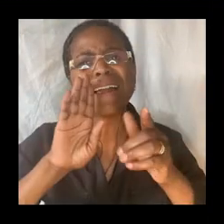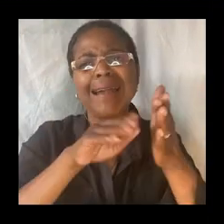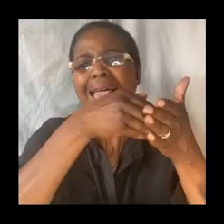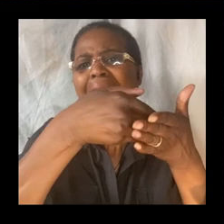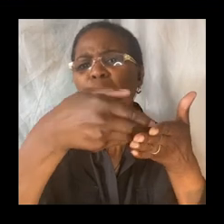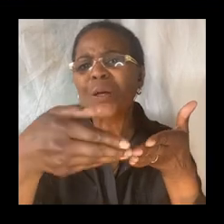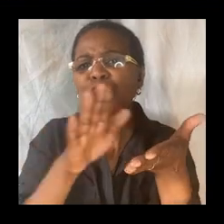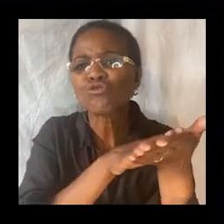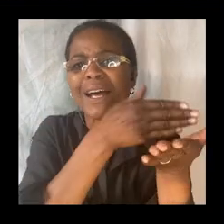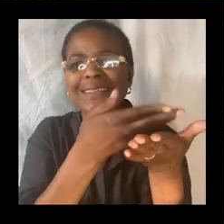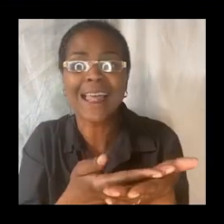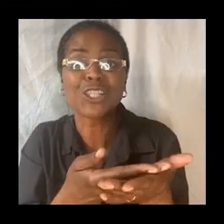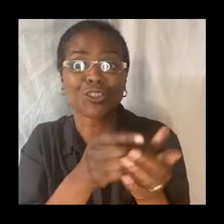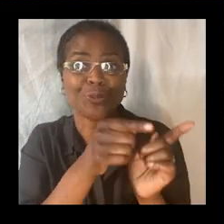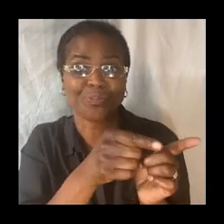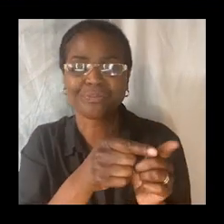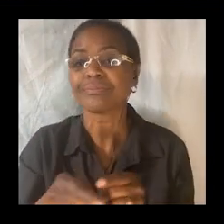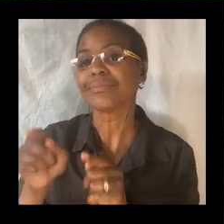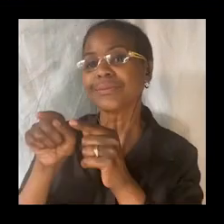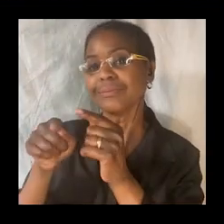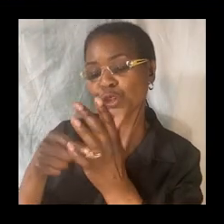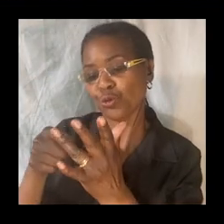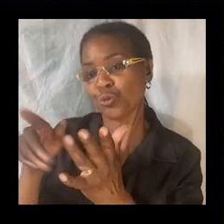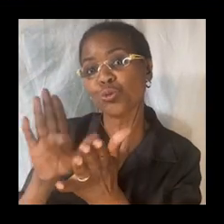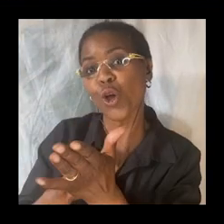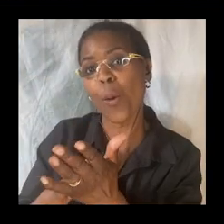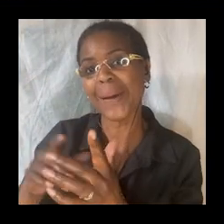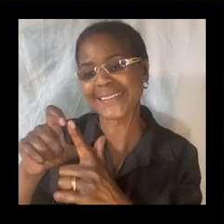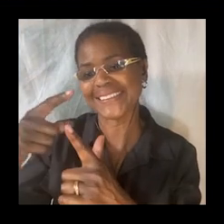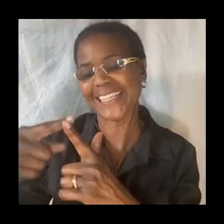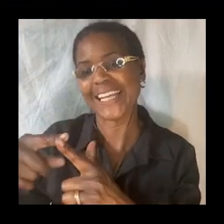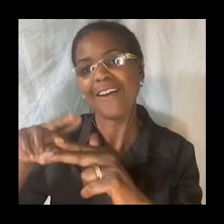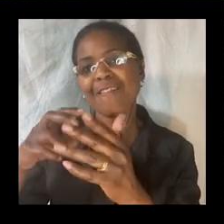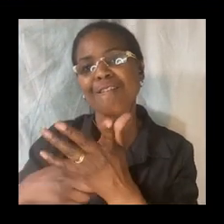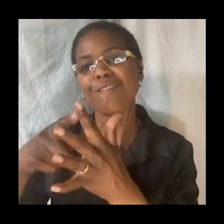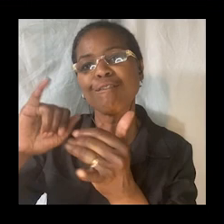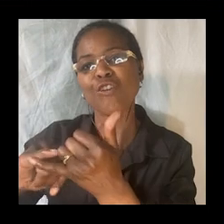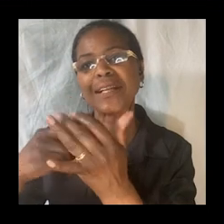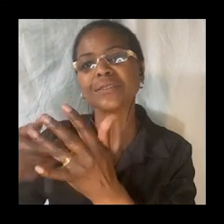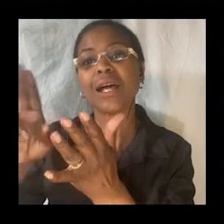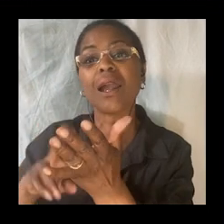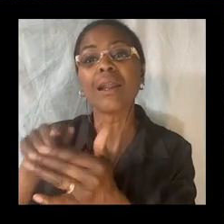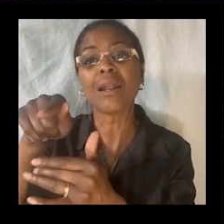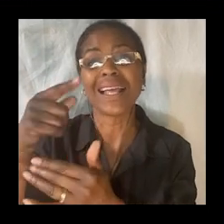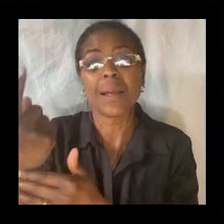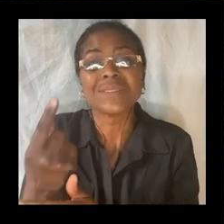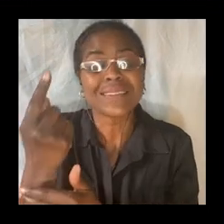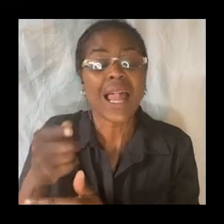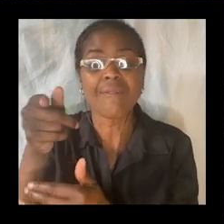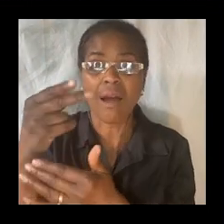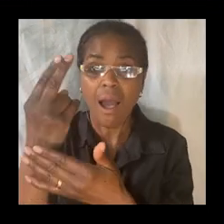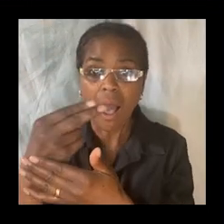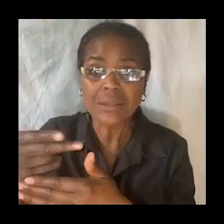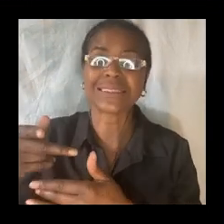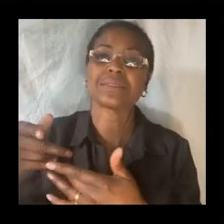languages. Tom de Freston is an artist, he's an illustrator, and he works in